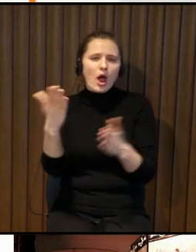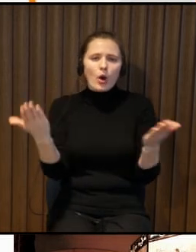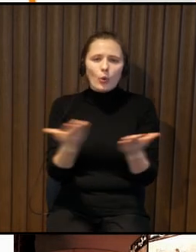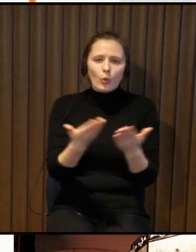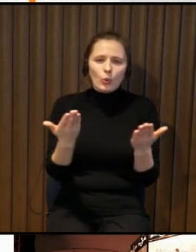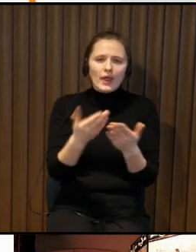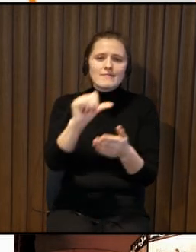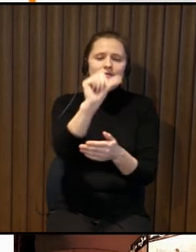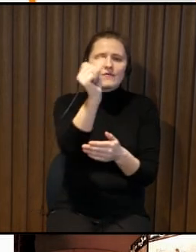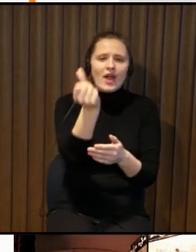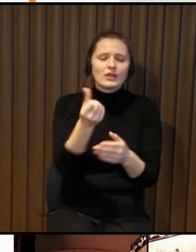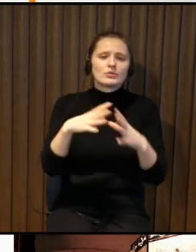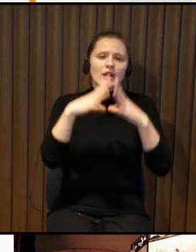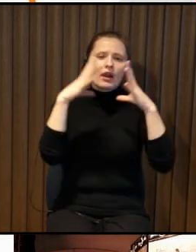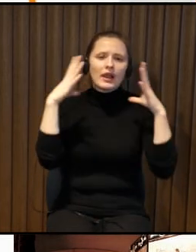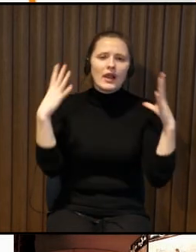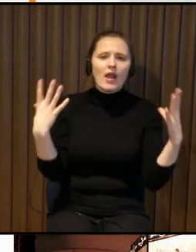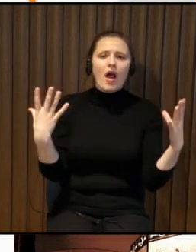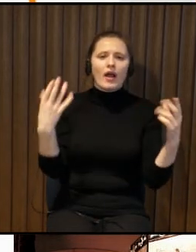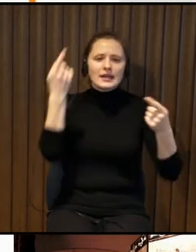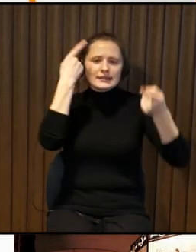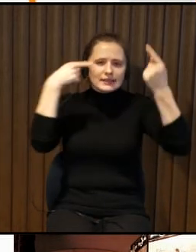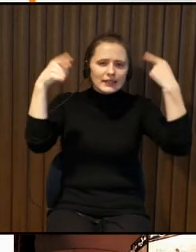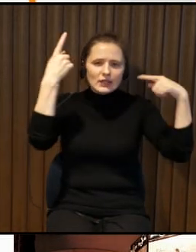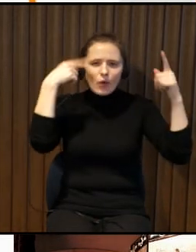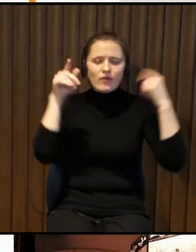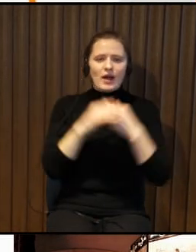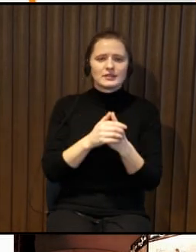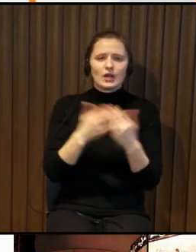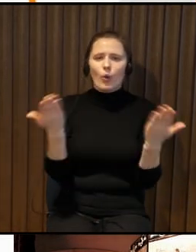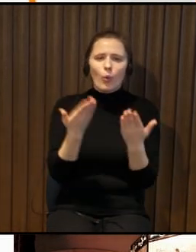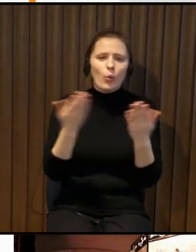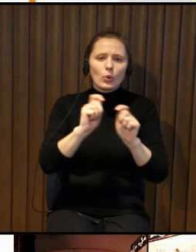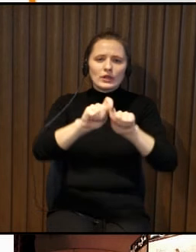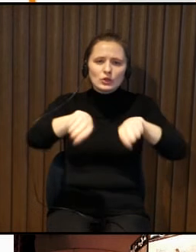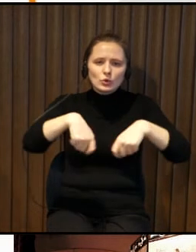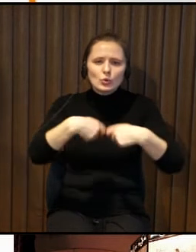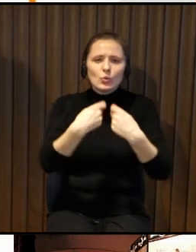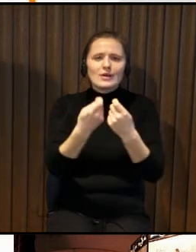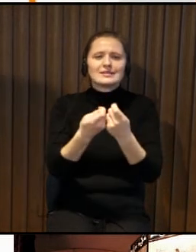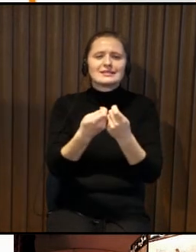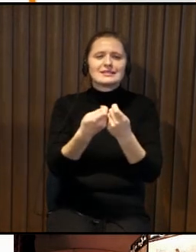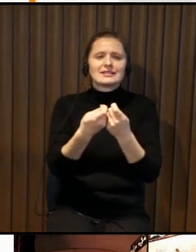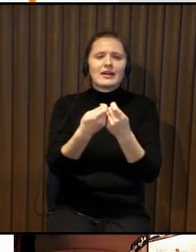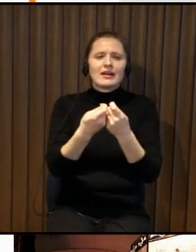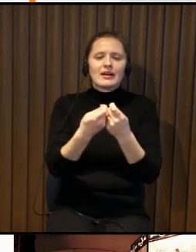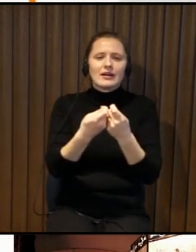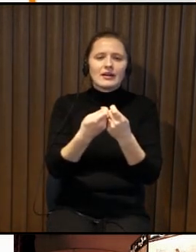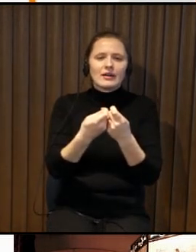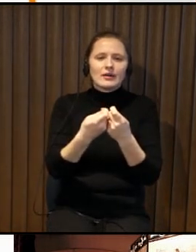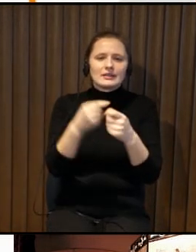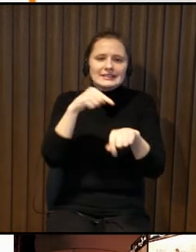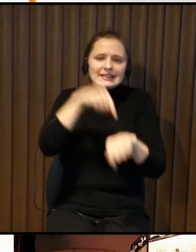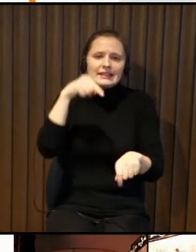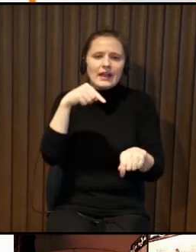weak signals. They are most vulnerable to the risks and flaws in our system. They are the canaries in the coal mine, the